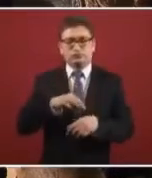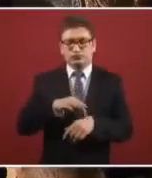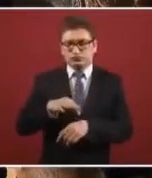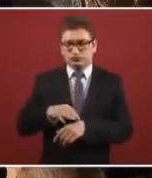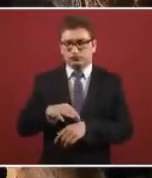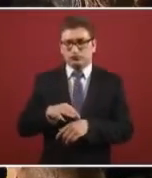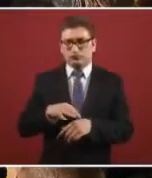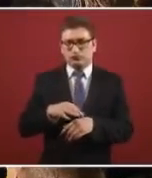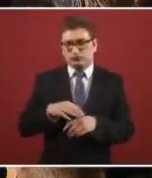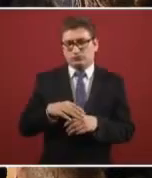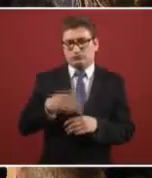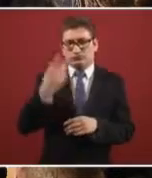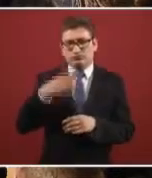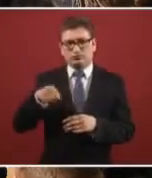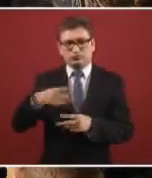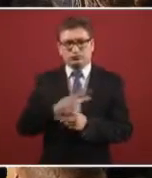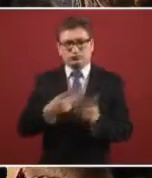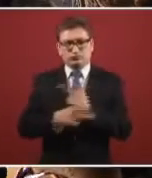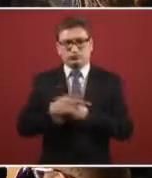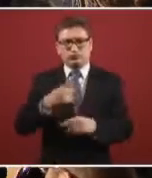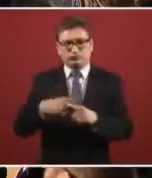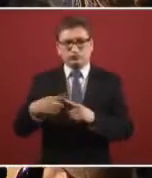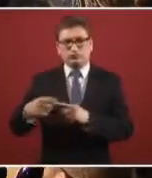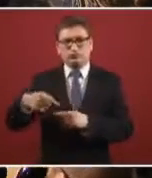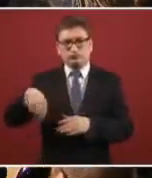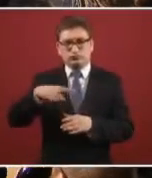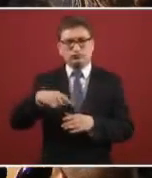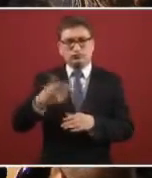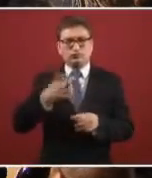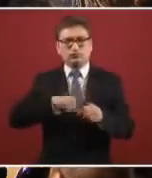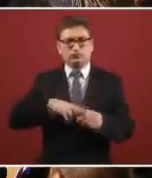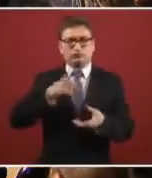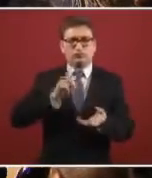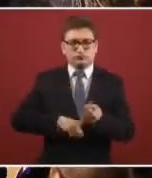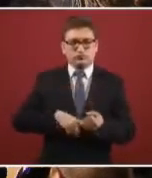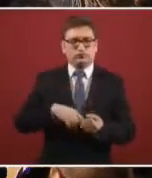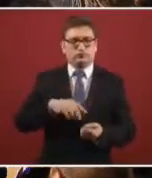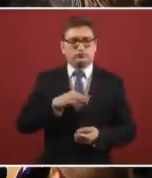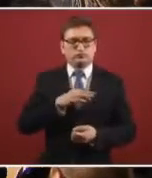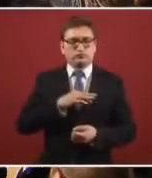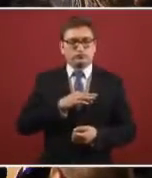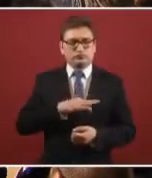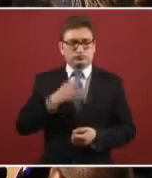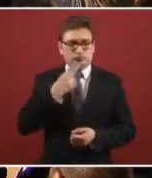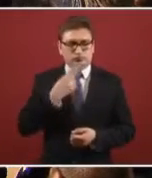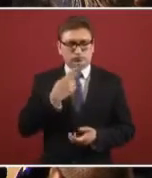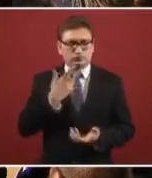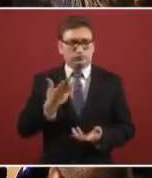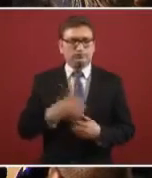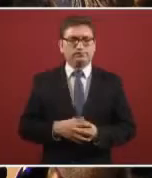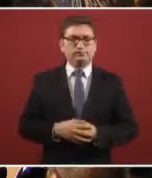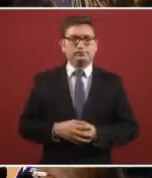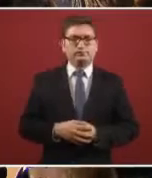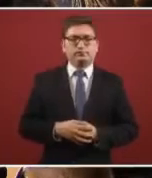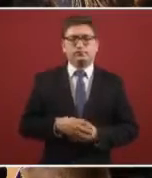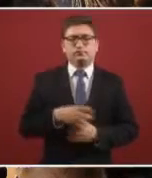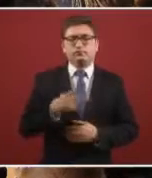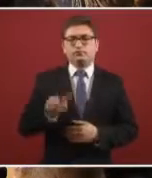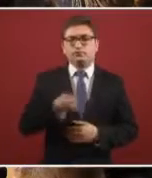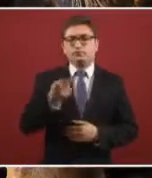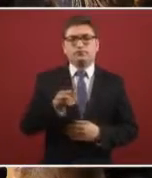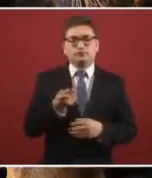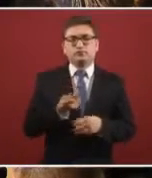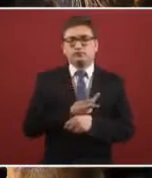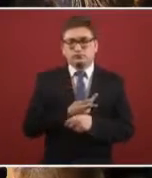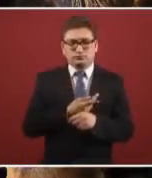medical terms, because some of these products are being used in the hospitals. So, what